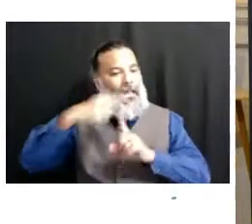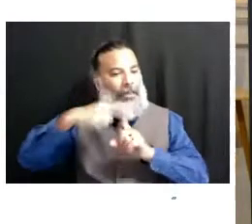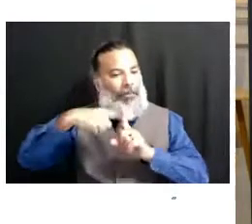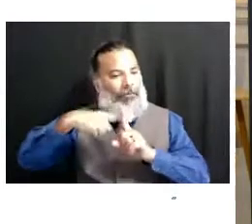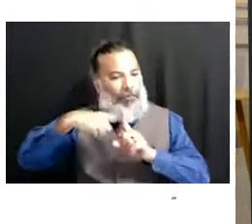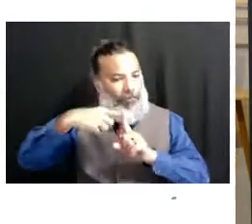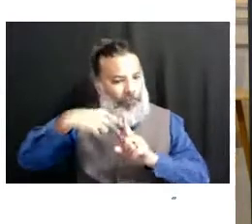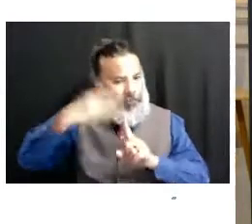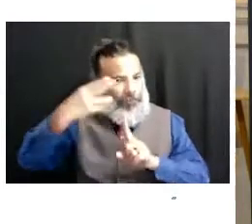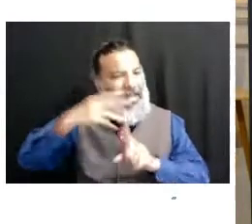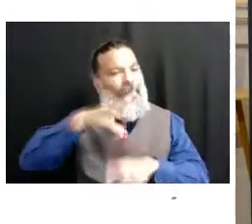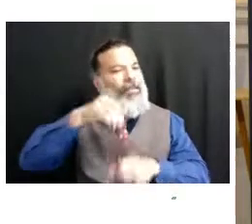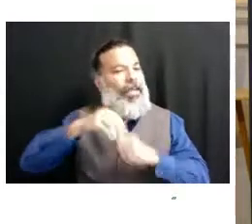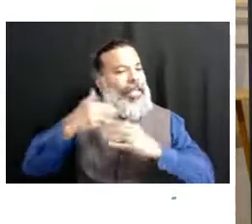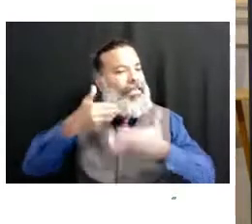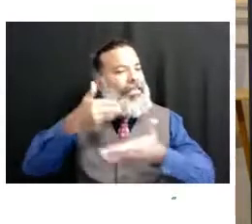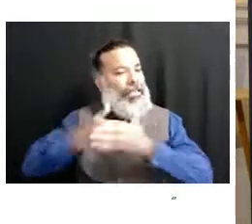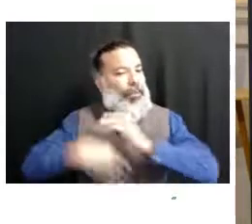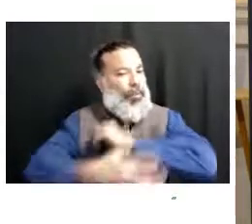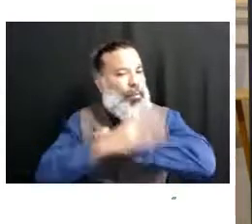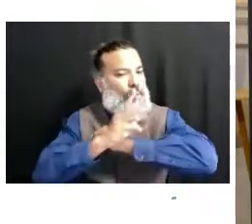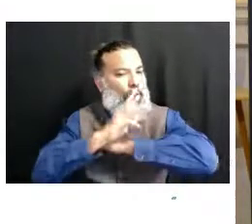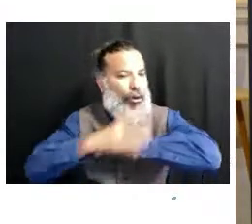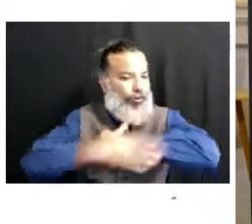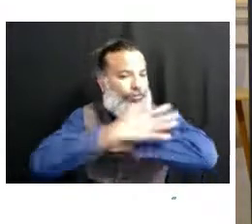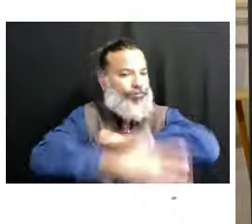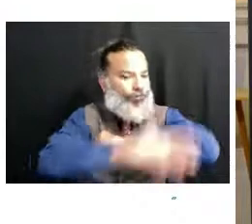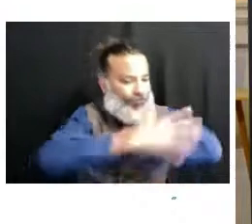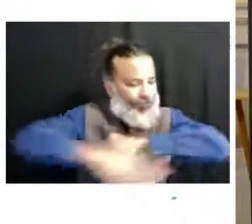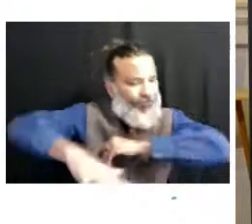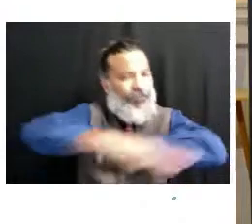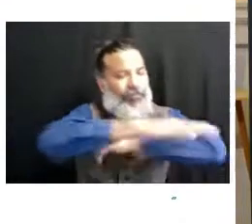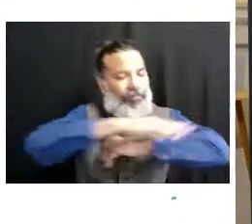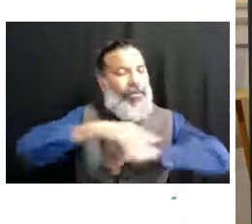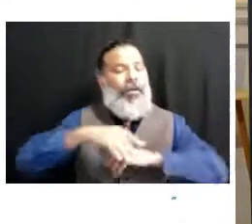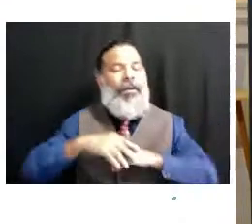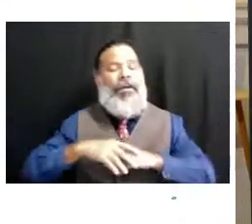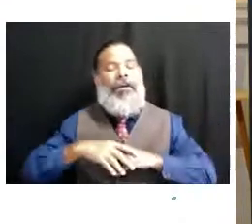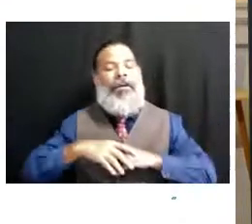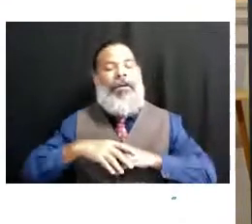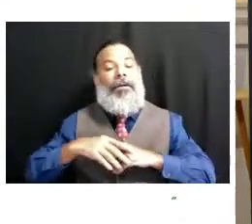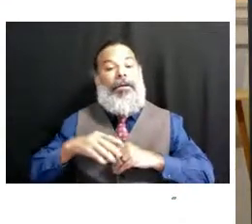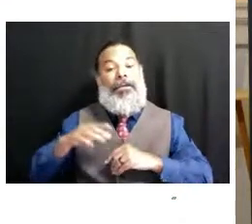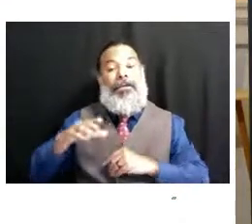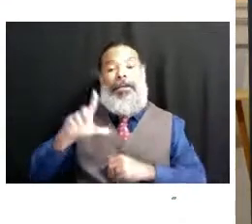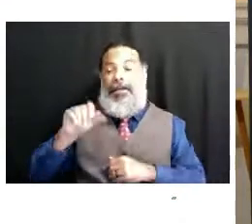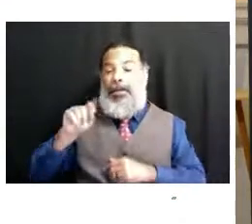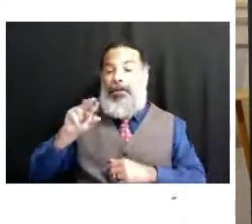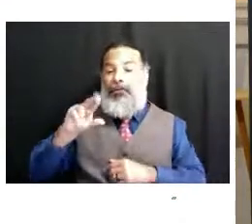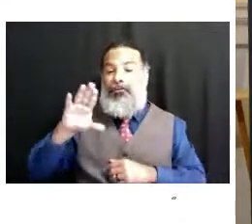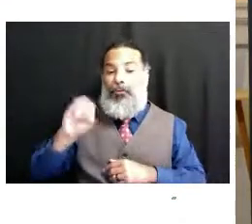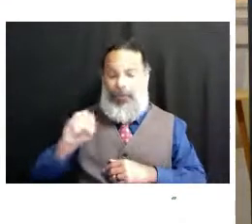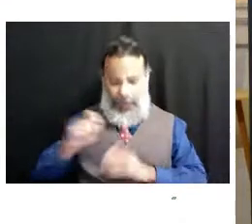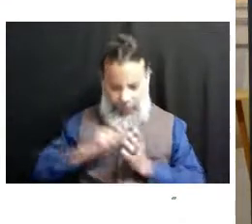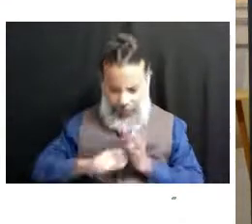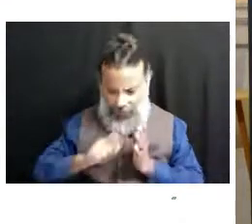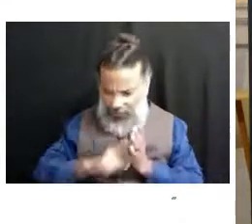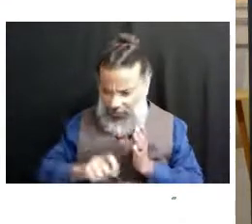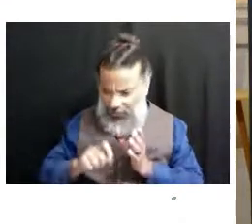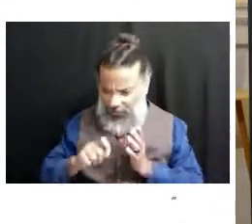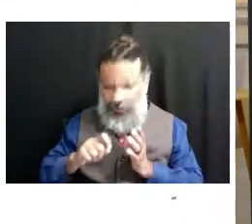in seaport cities. Latrobe, in his inimitable way, he writes in